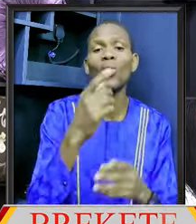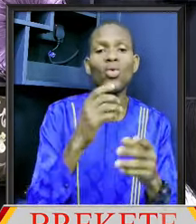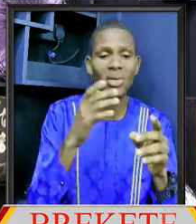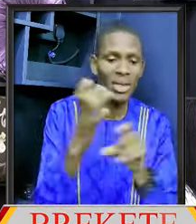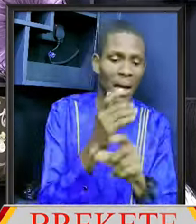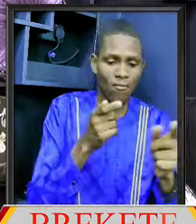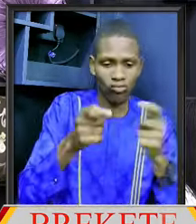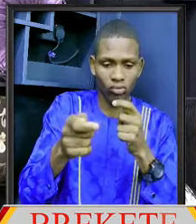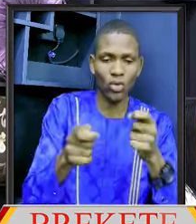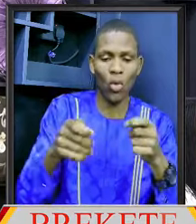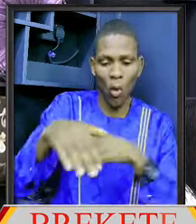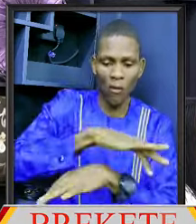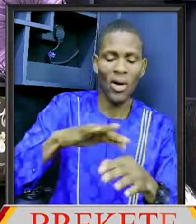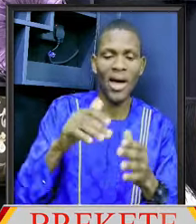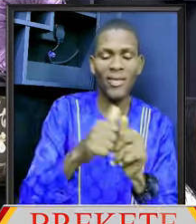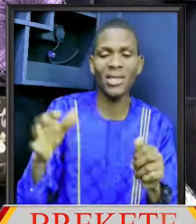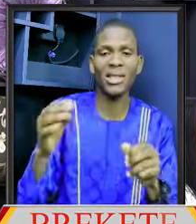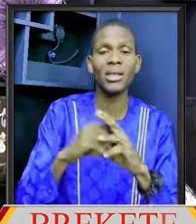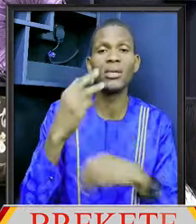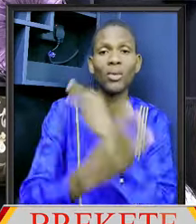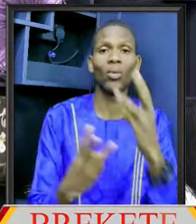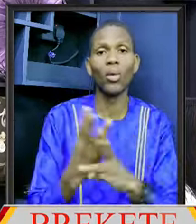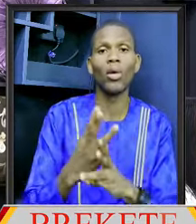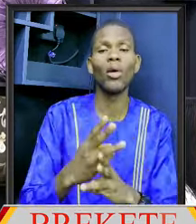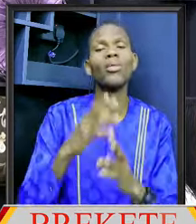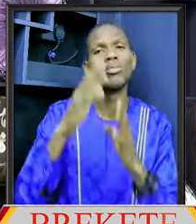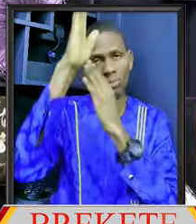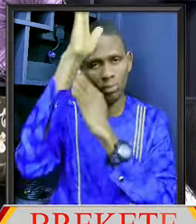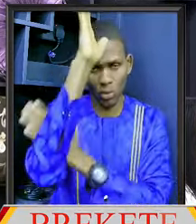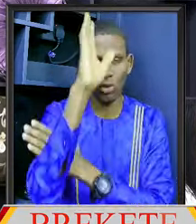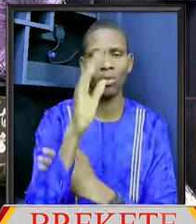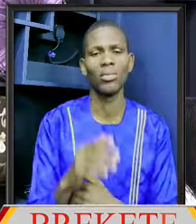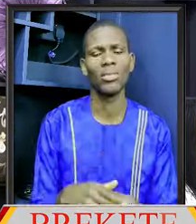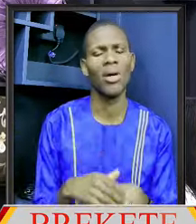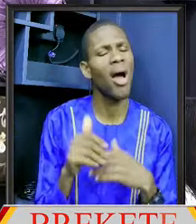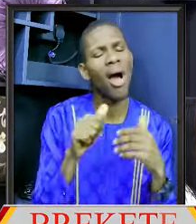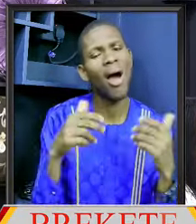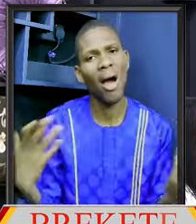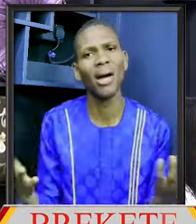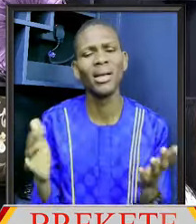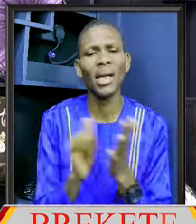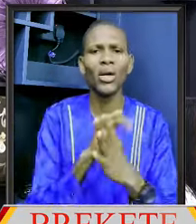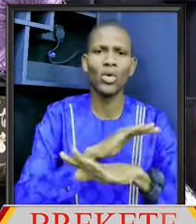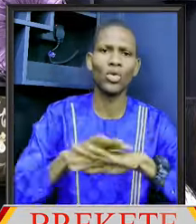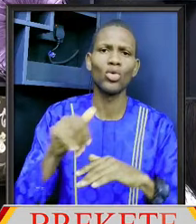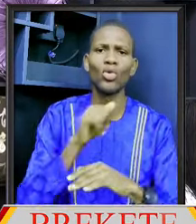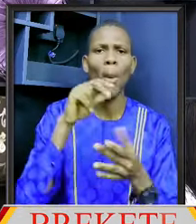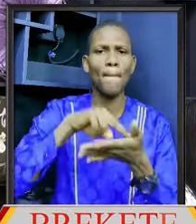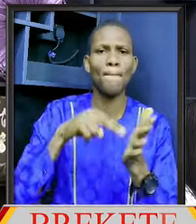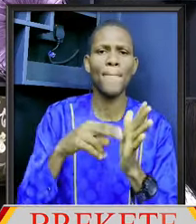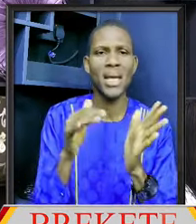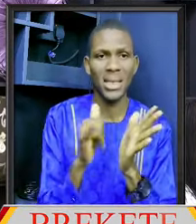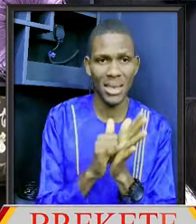over everything about this world? God. But that does not mean that